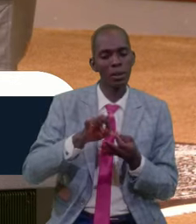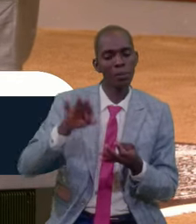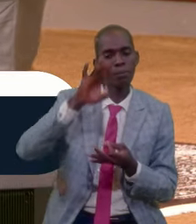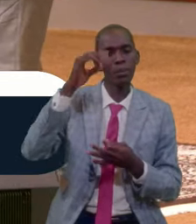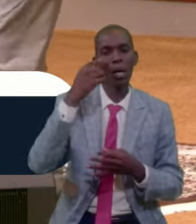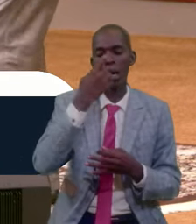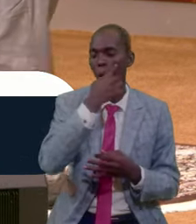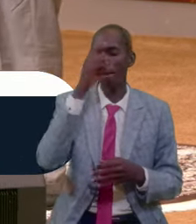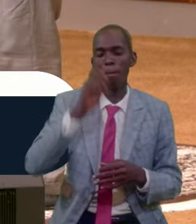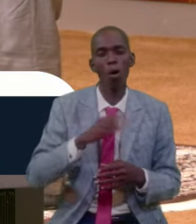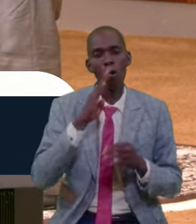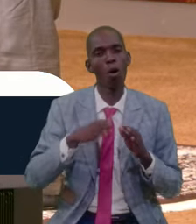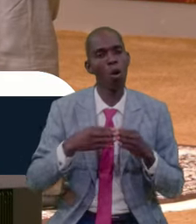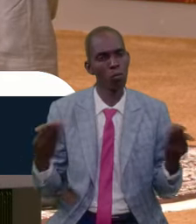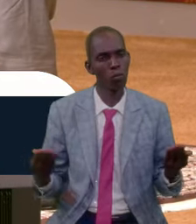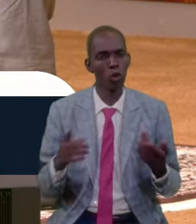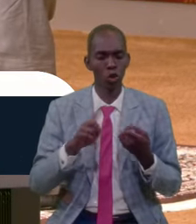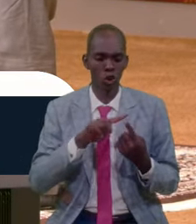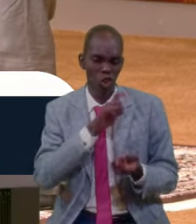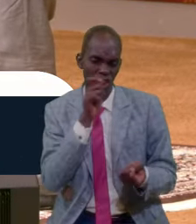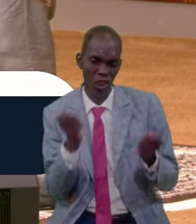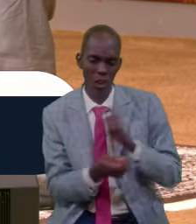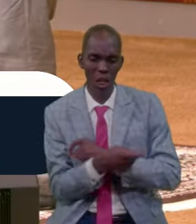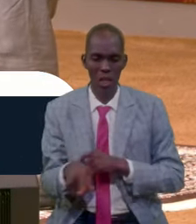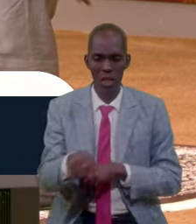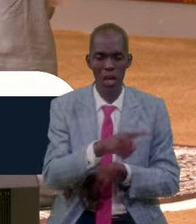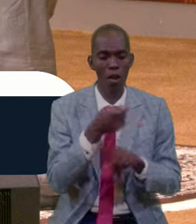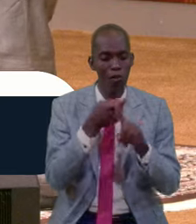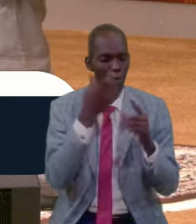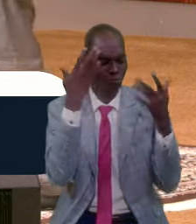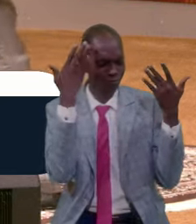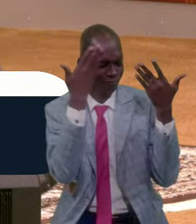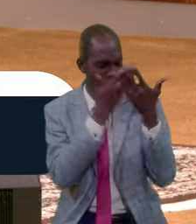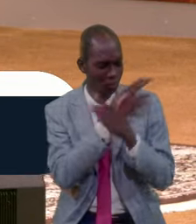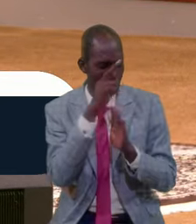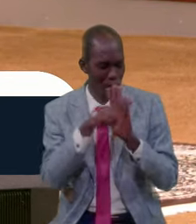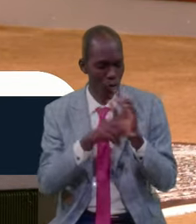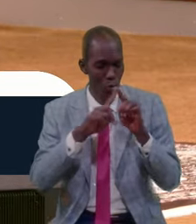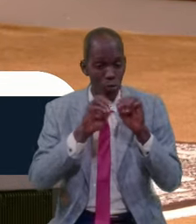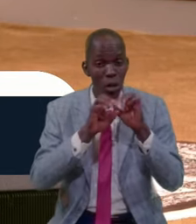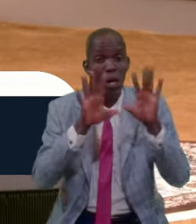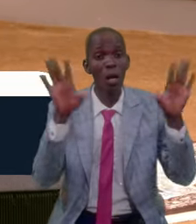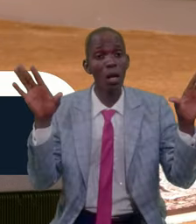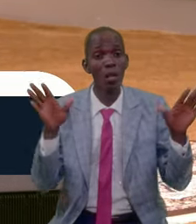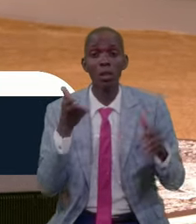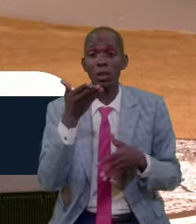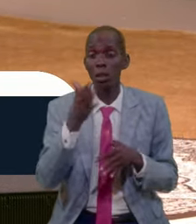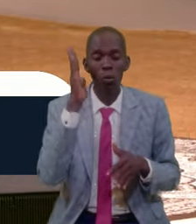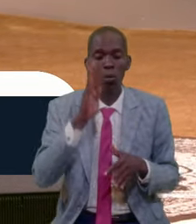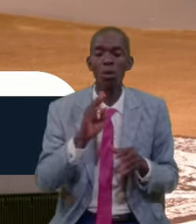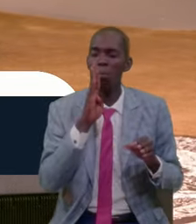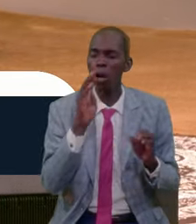from darkness to light. Your life will be in the light. There will be nothing covered. There will be nothing